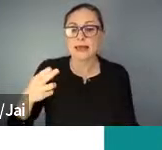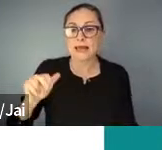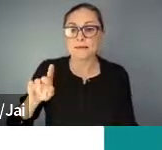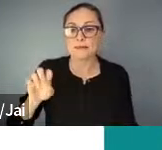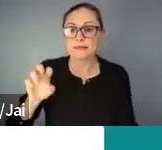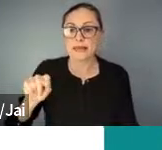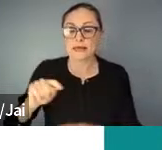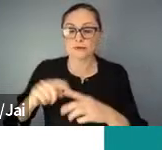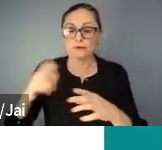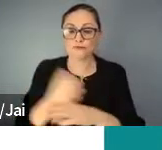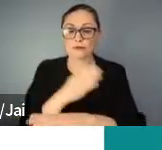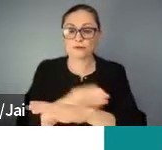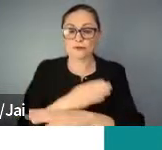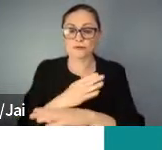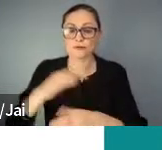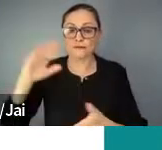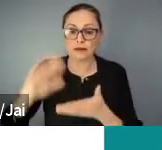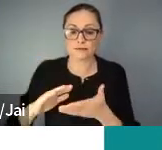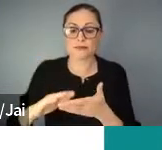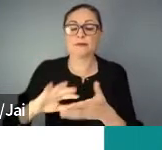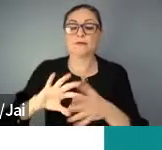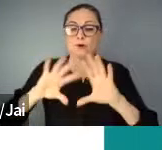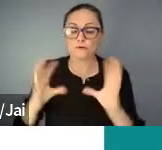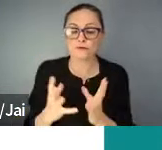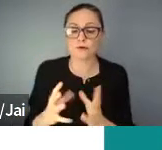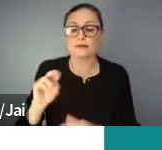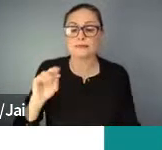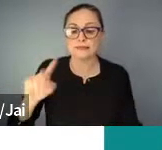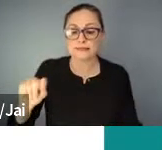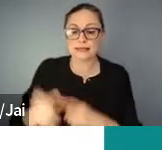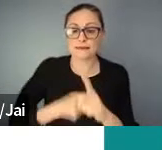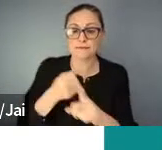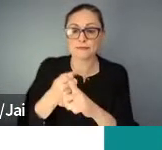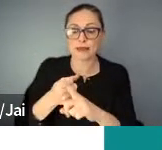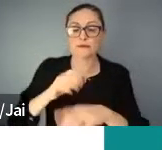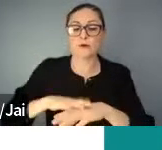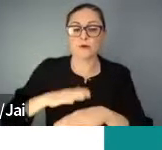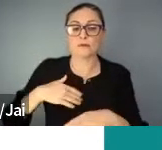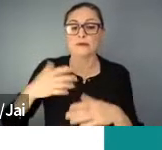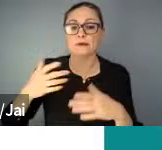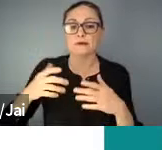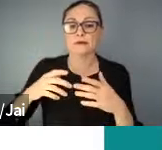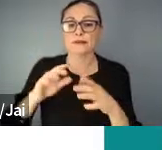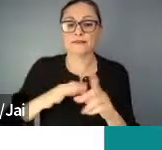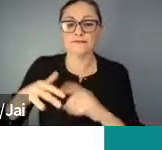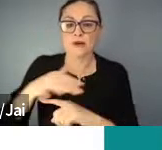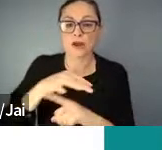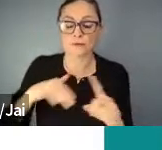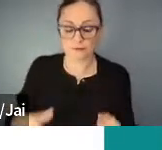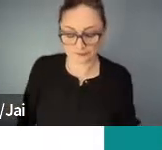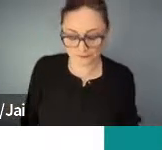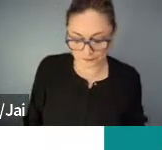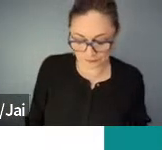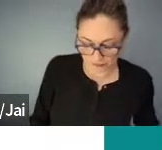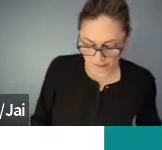to minimize the overall net impact of the program on the environment. Next slide.